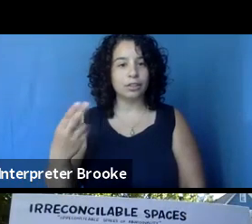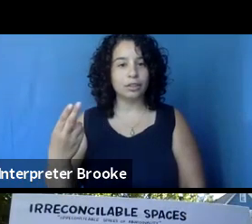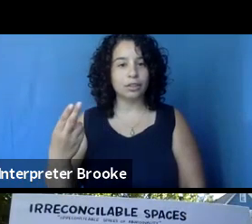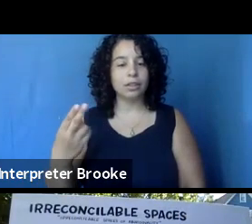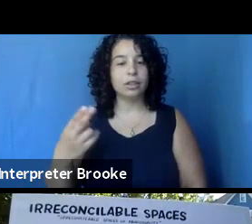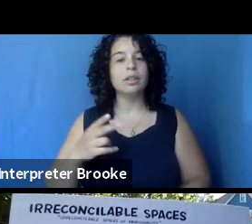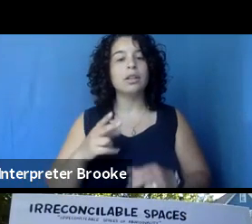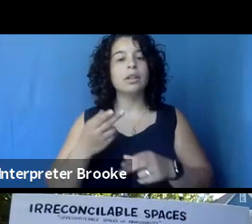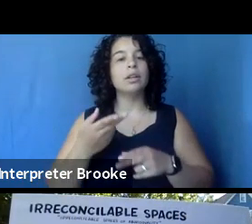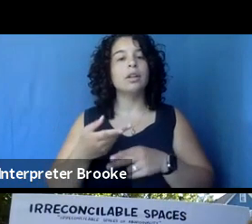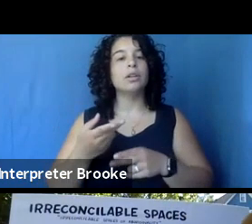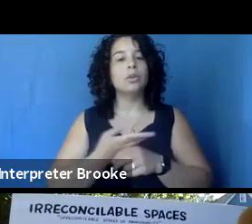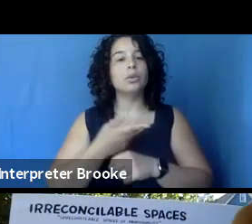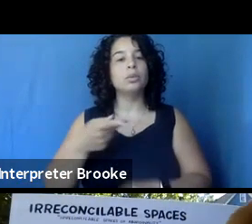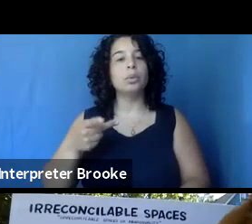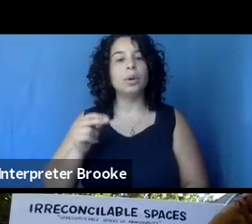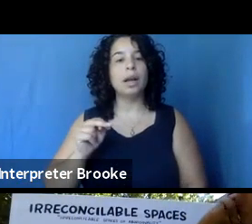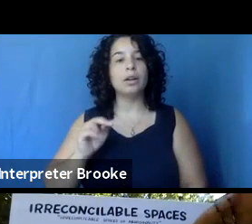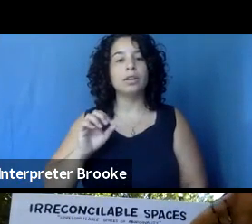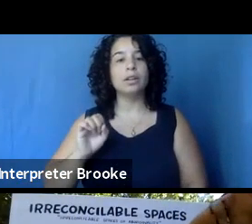her pronouns.